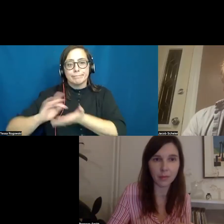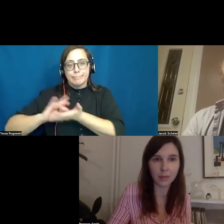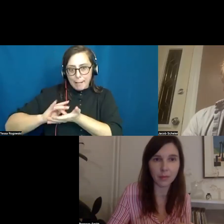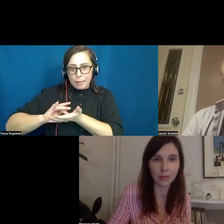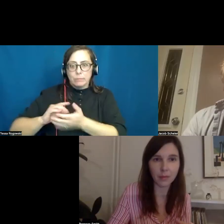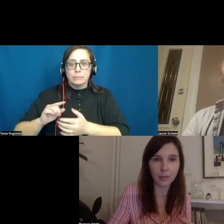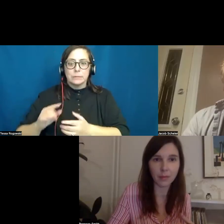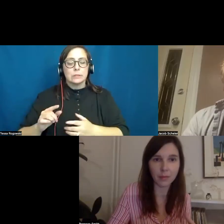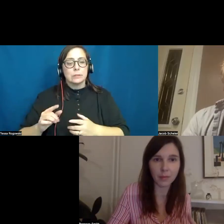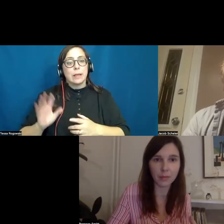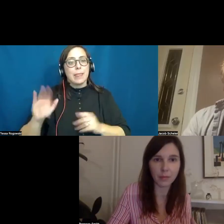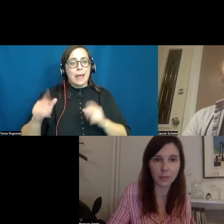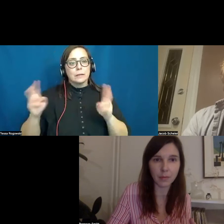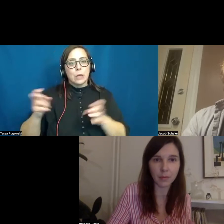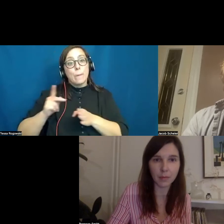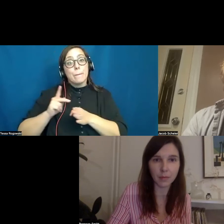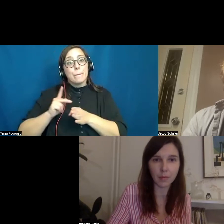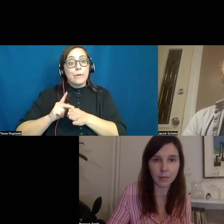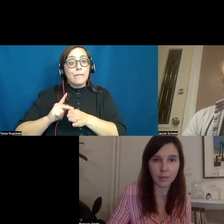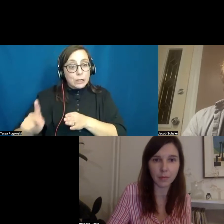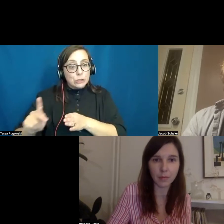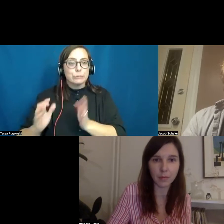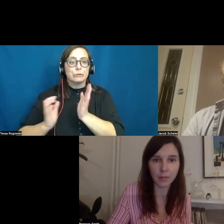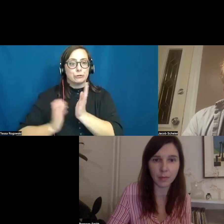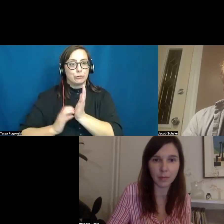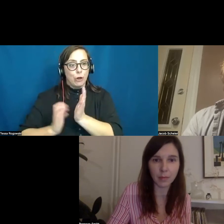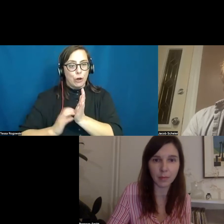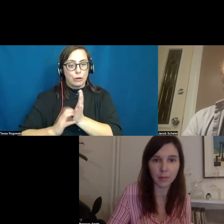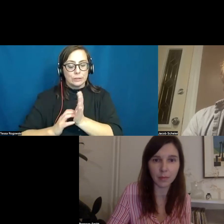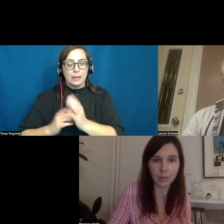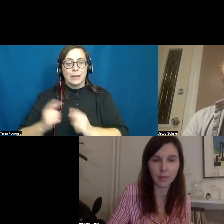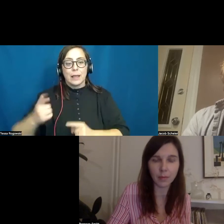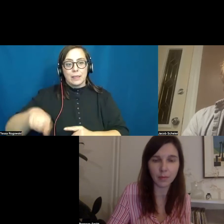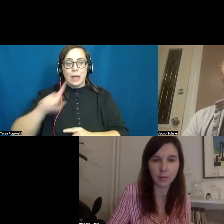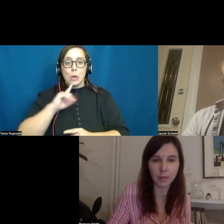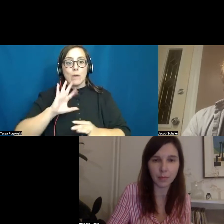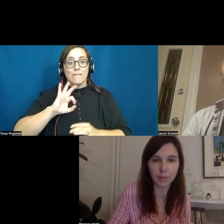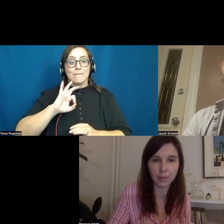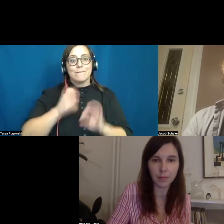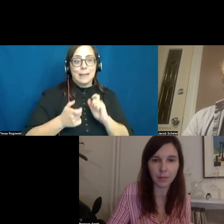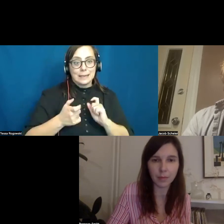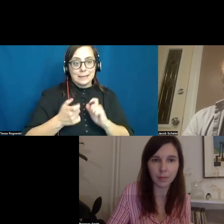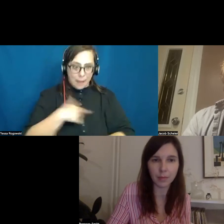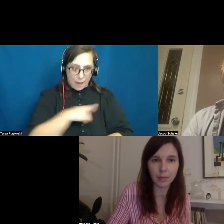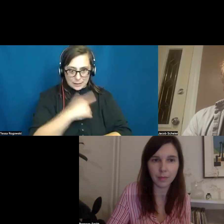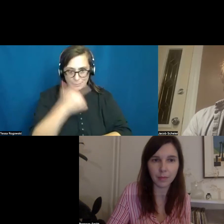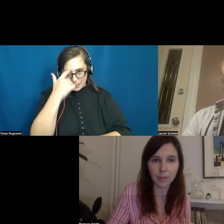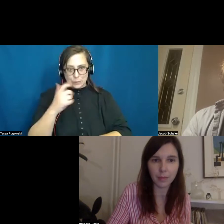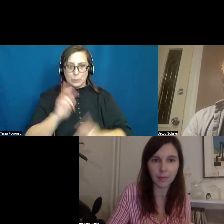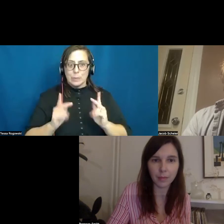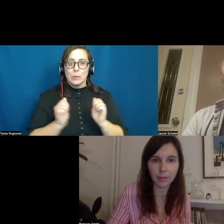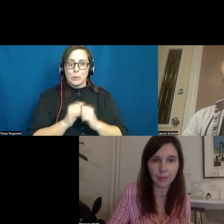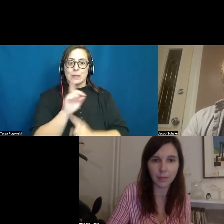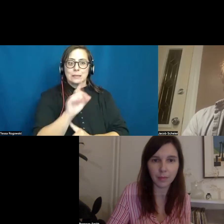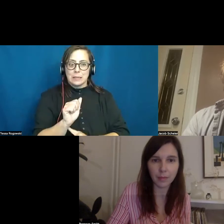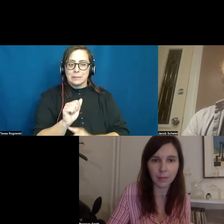that professionals, particularly doctors, are going to fix us as people with disabilities. Have you